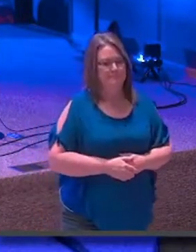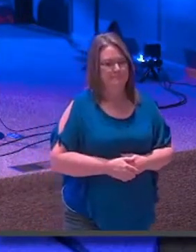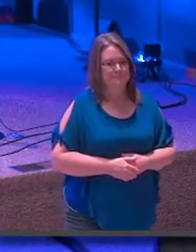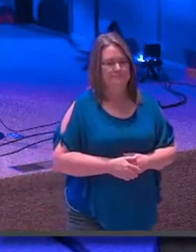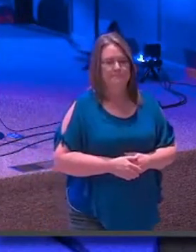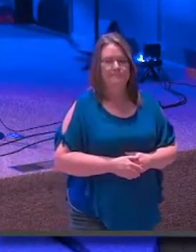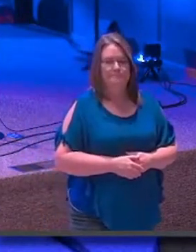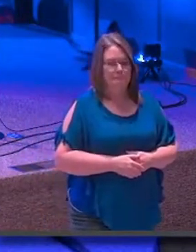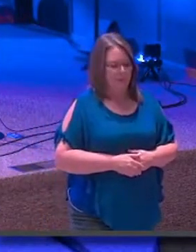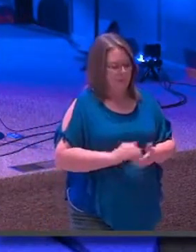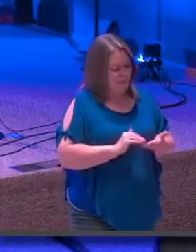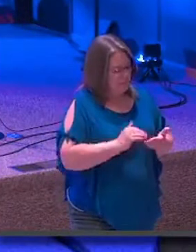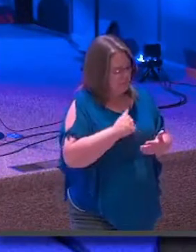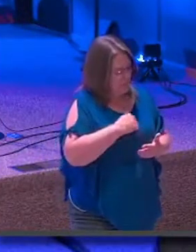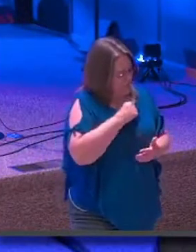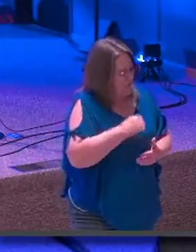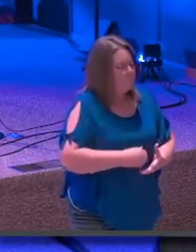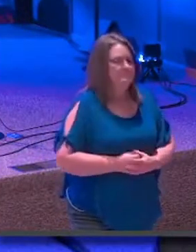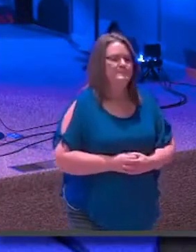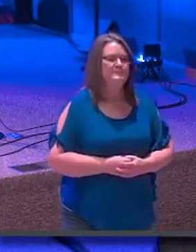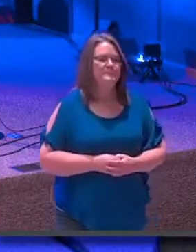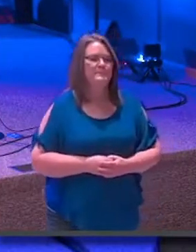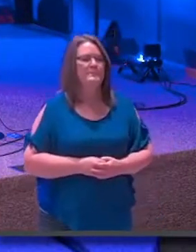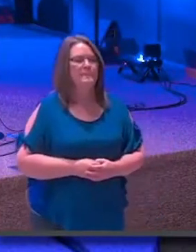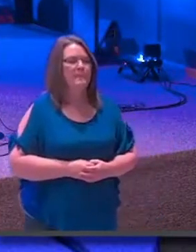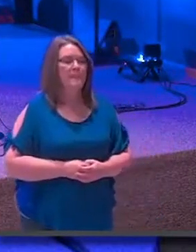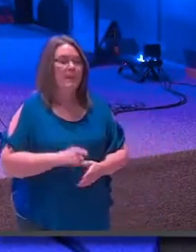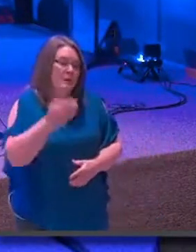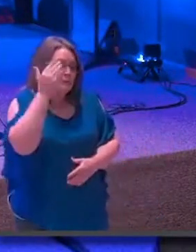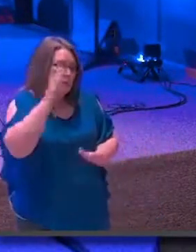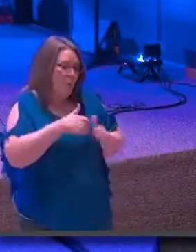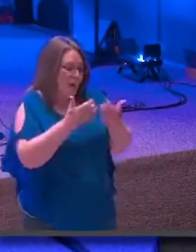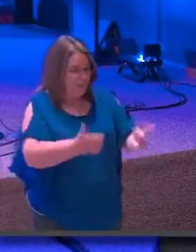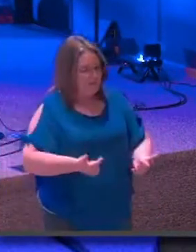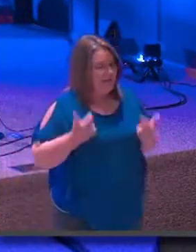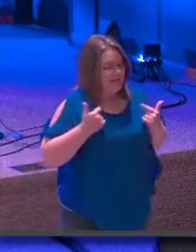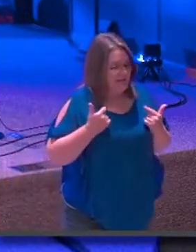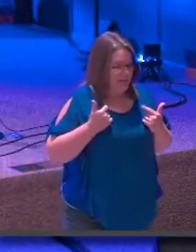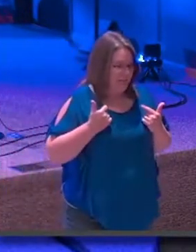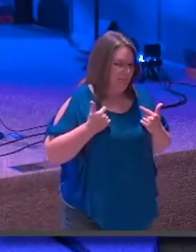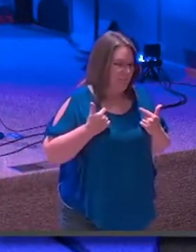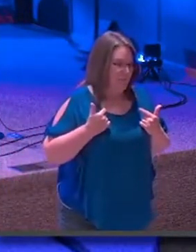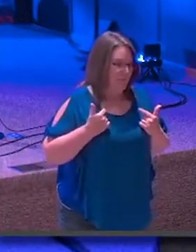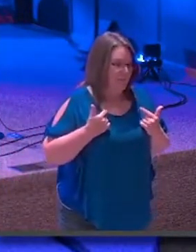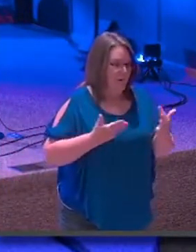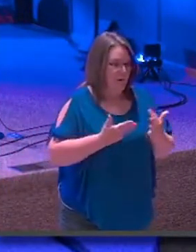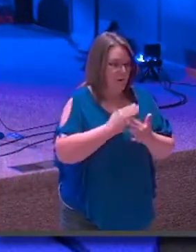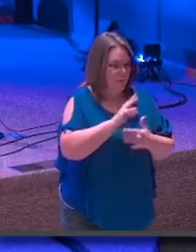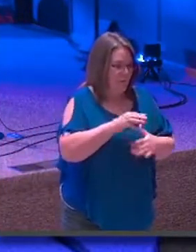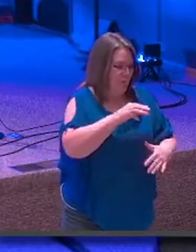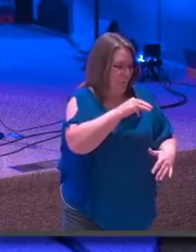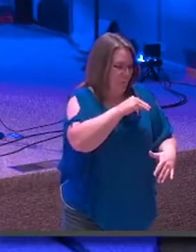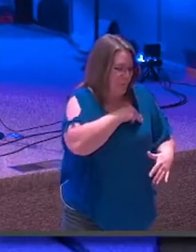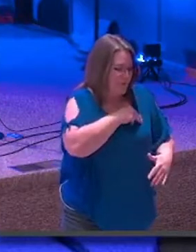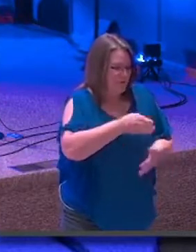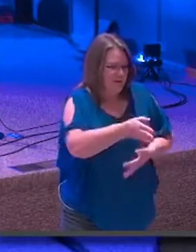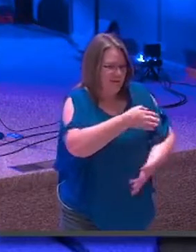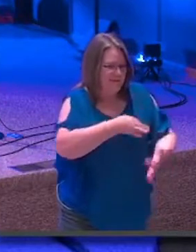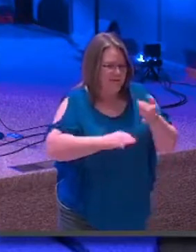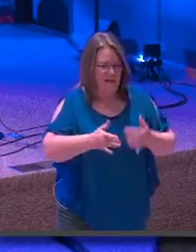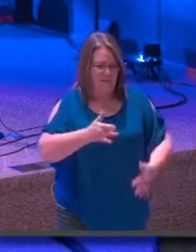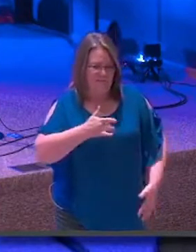Excuse me. So, listen, do you know how to live a life by mission rather than feelings?